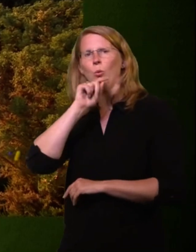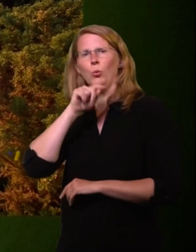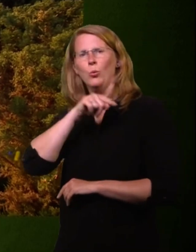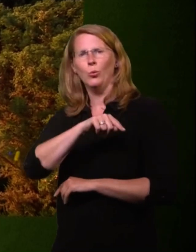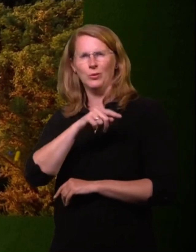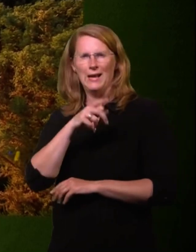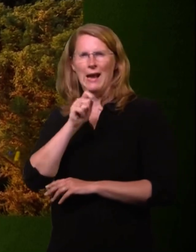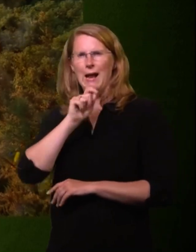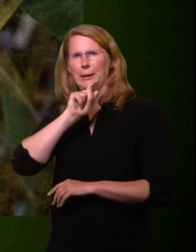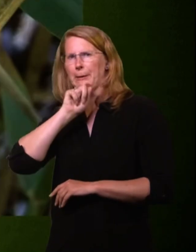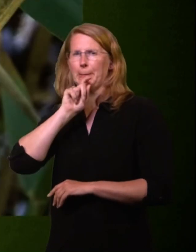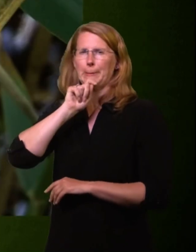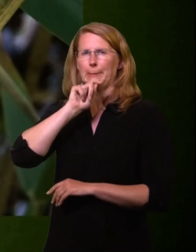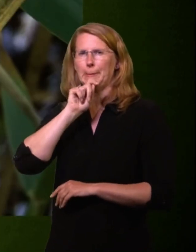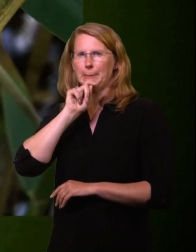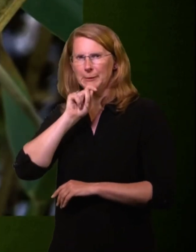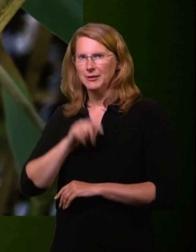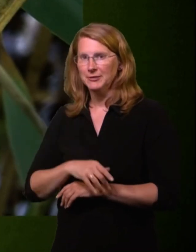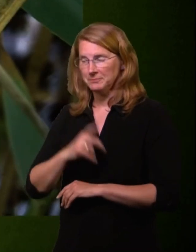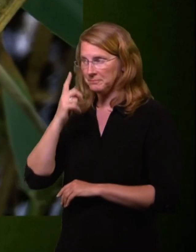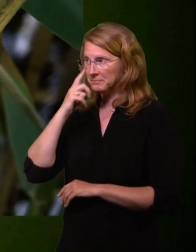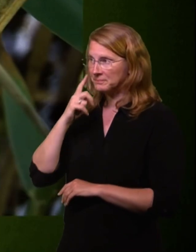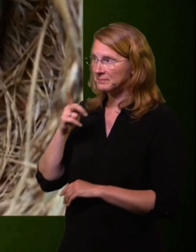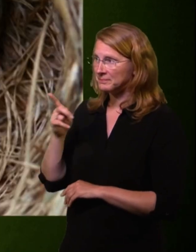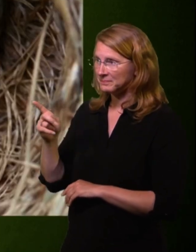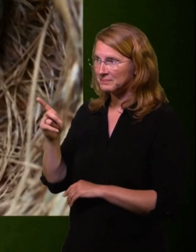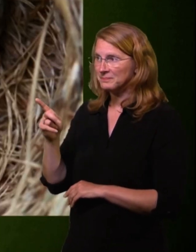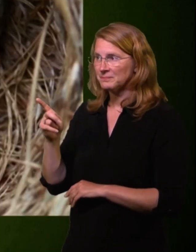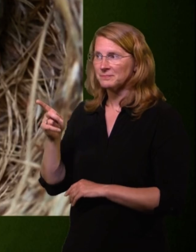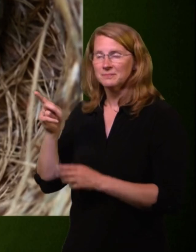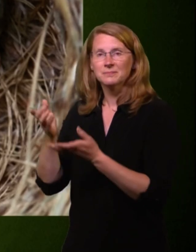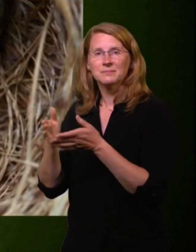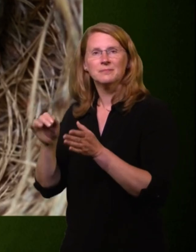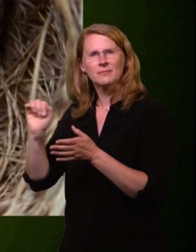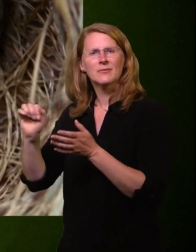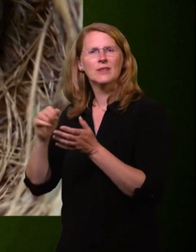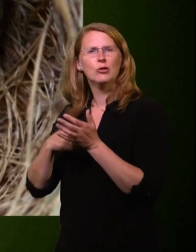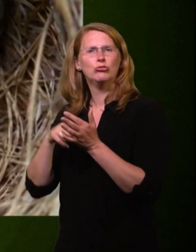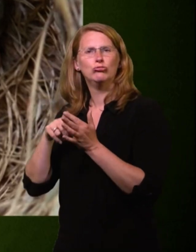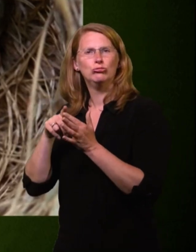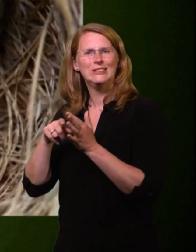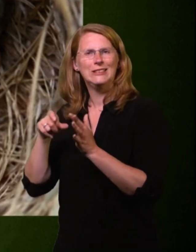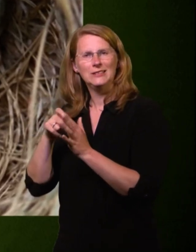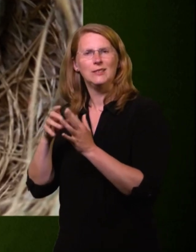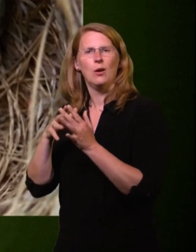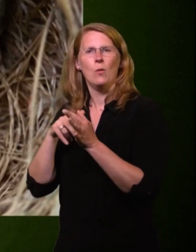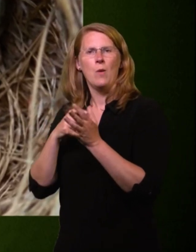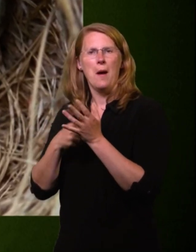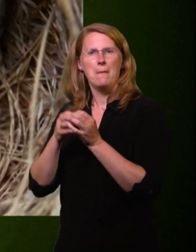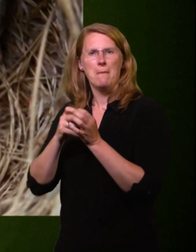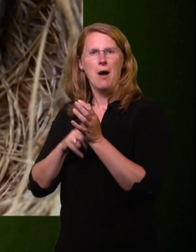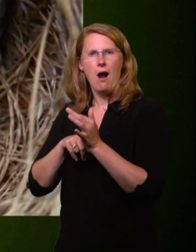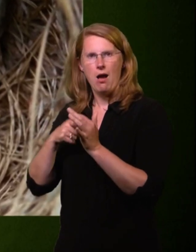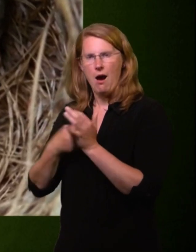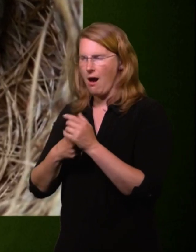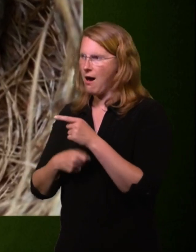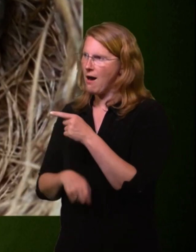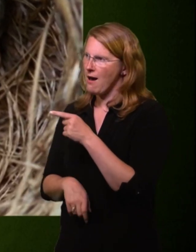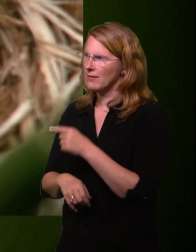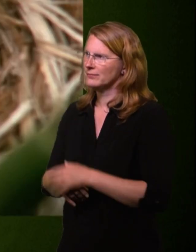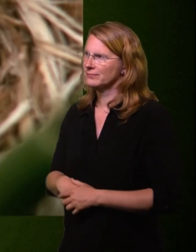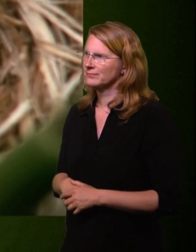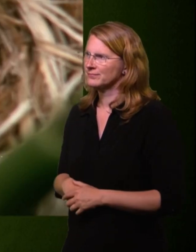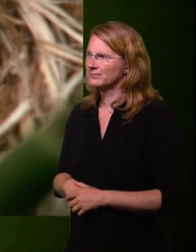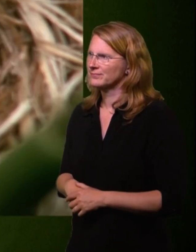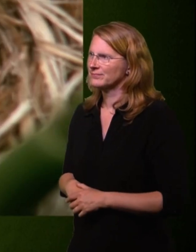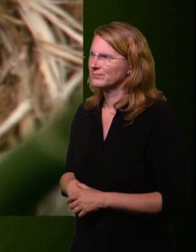nest. So this is a nest of a reed warbler, and those look exactly the same, don't they? But the bigger one is the cuckoo's